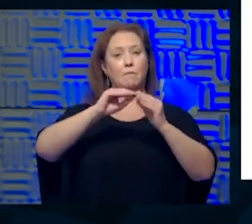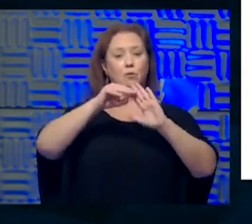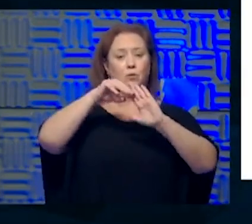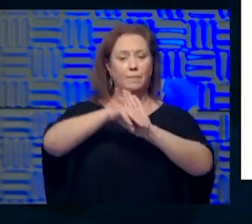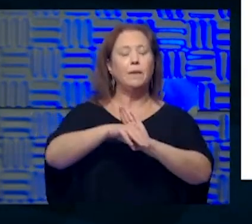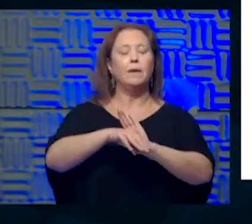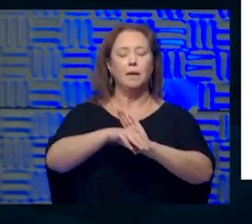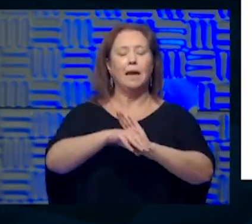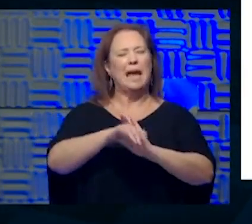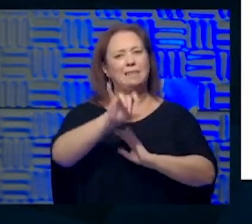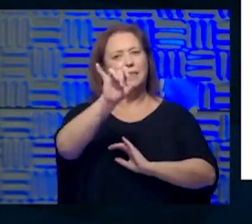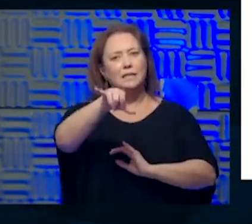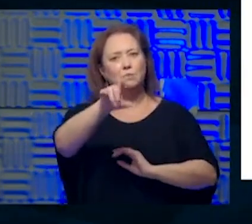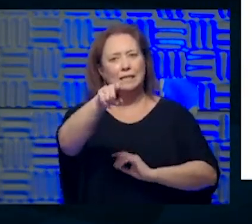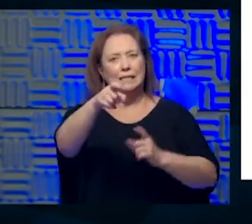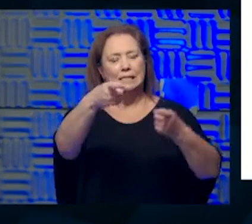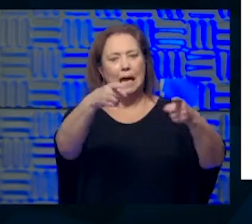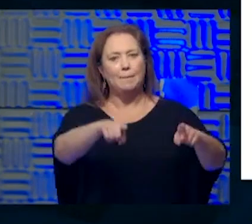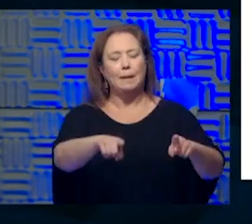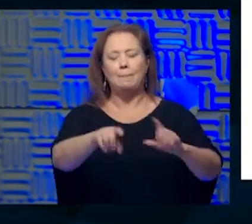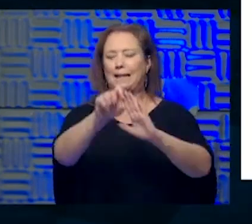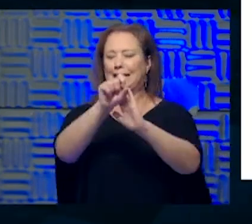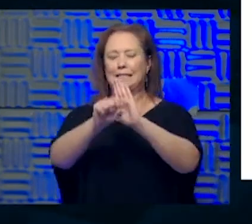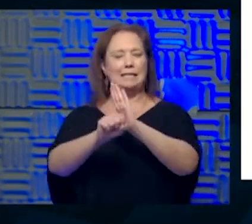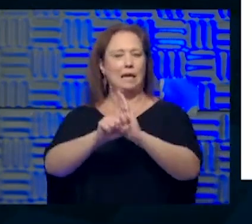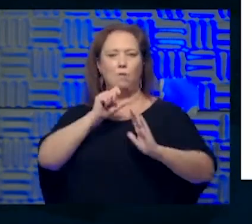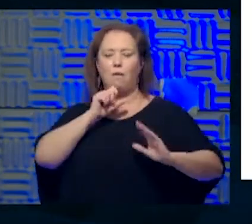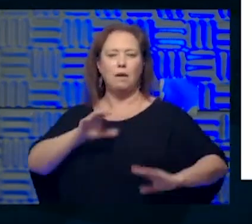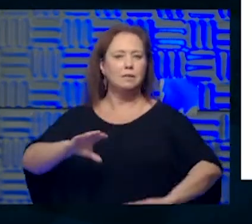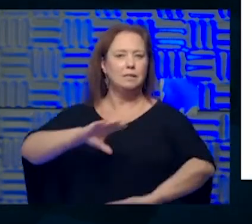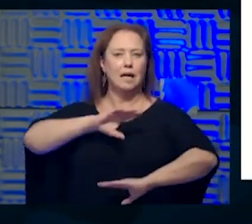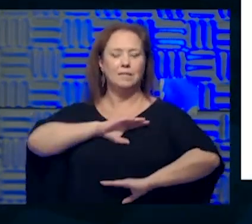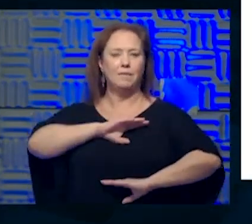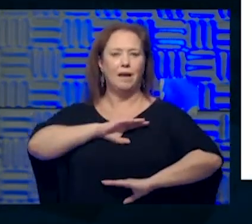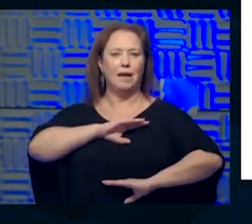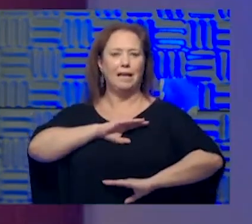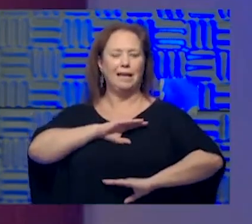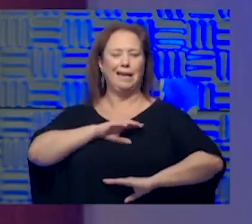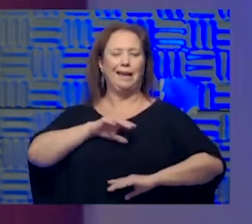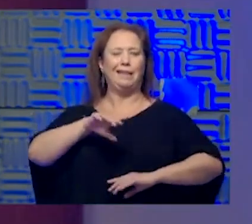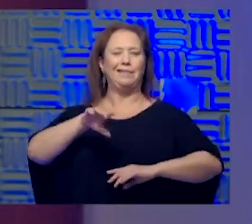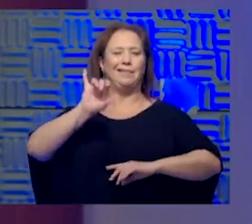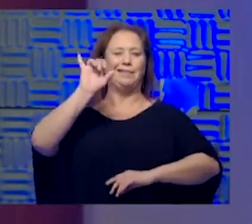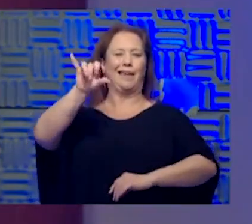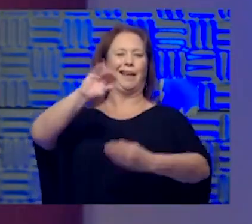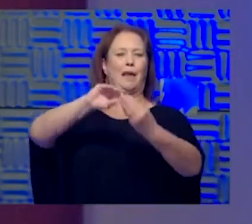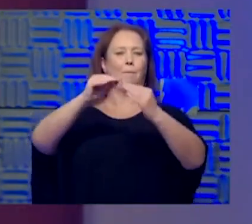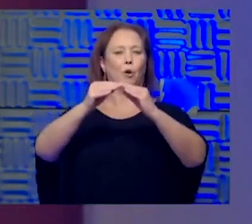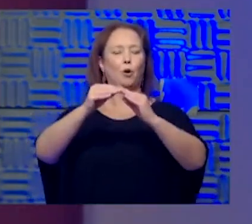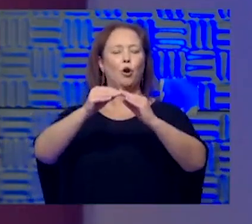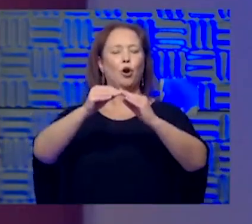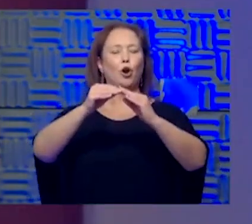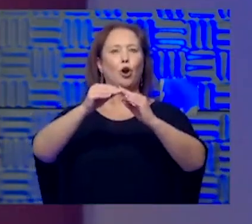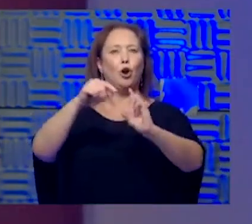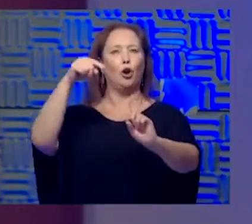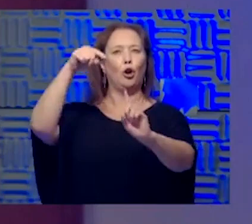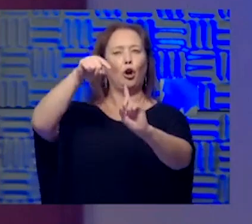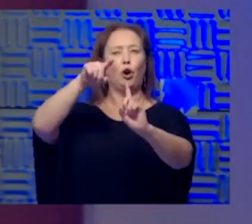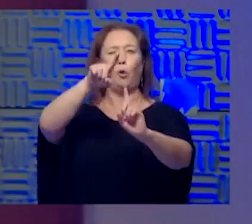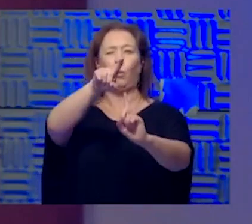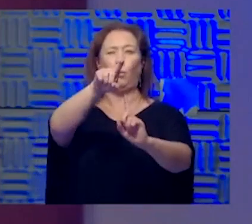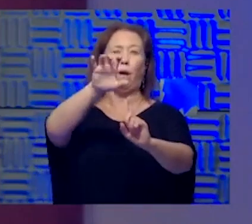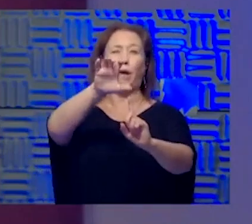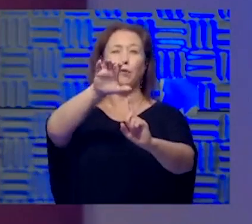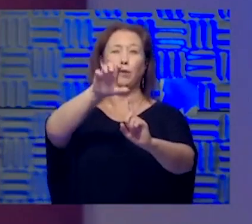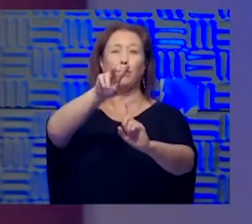tests happening. As a state, we're still not meeting the sort of benchmark numbers of about 100,